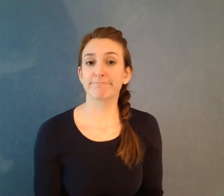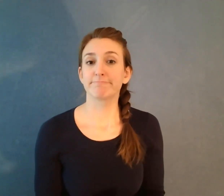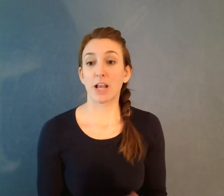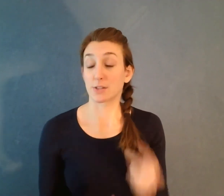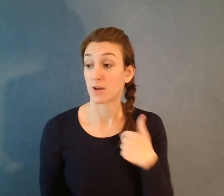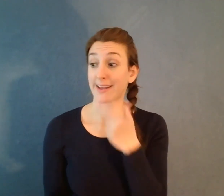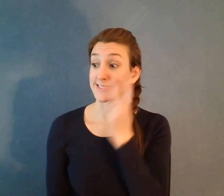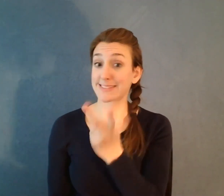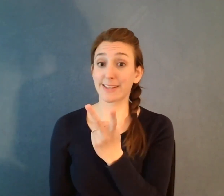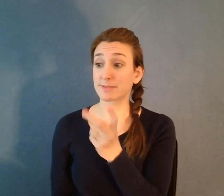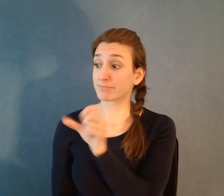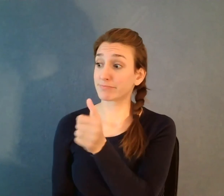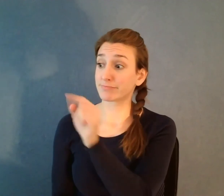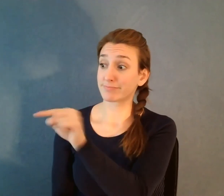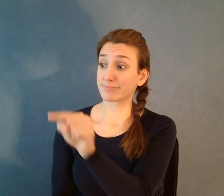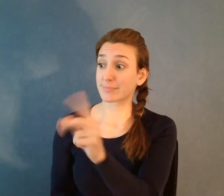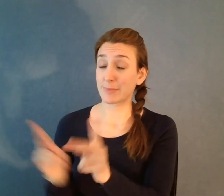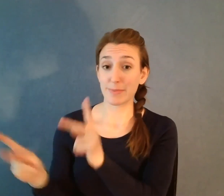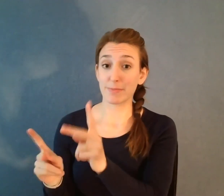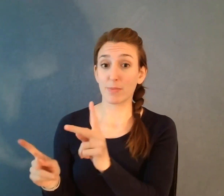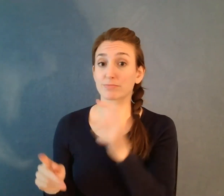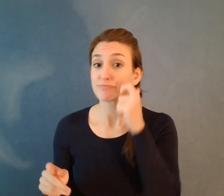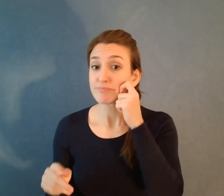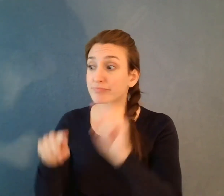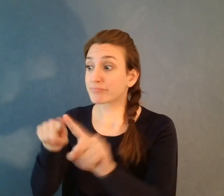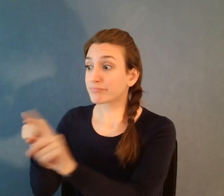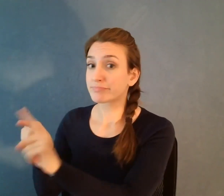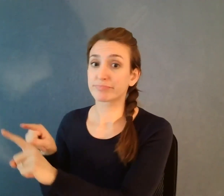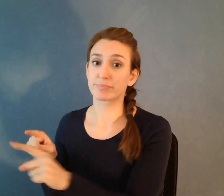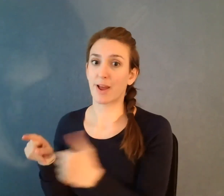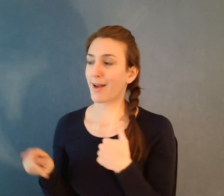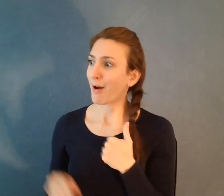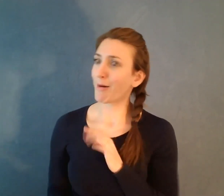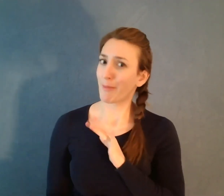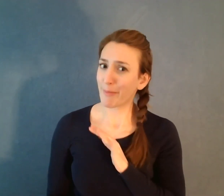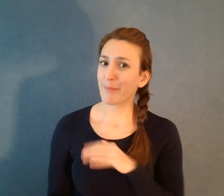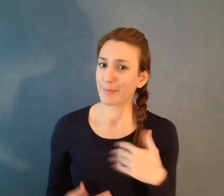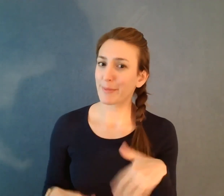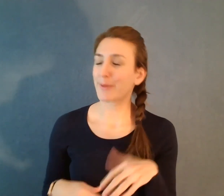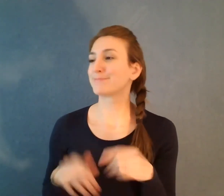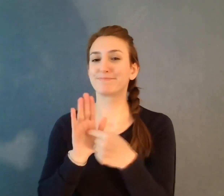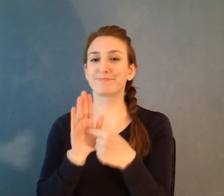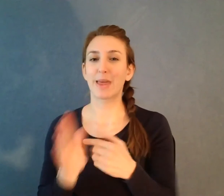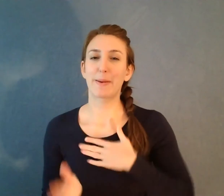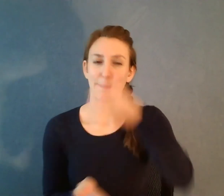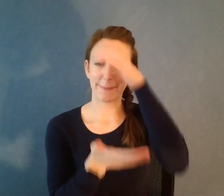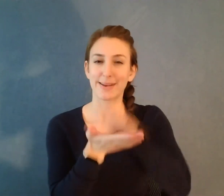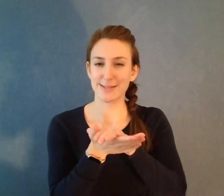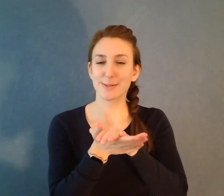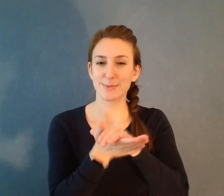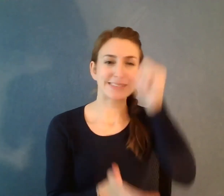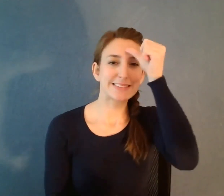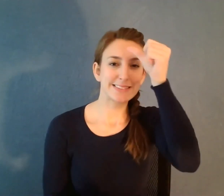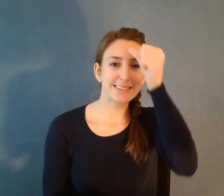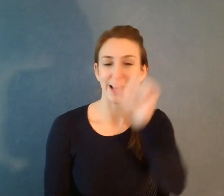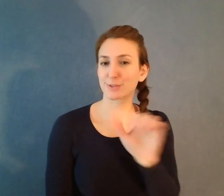because my husband, he's Indian, Asian Indian. So I really appreciate other people's cultures and what they